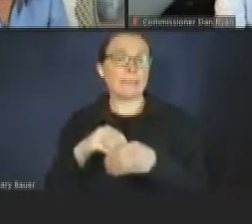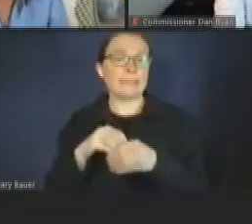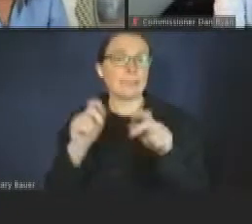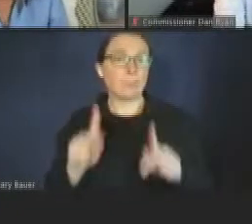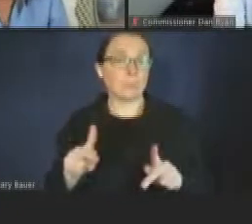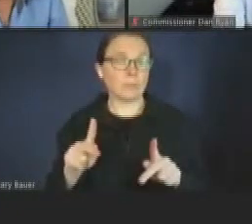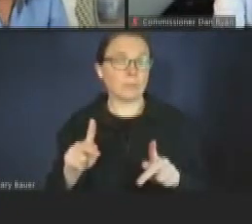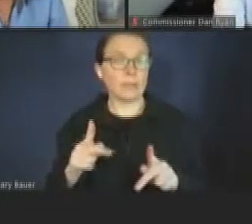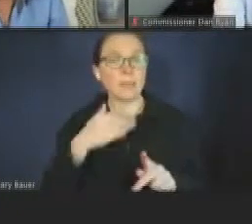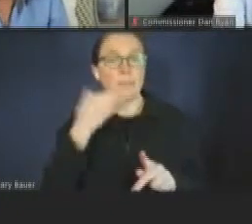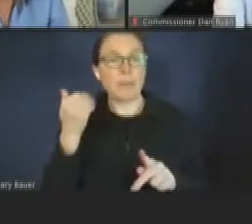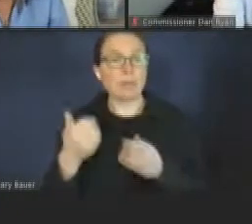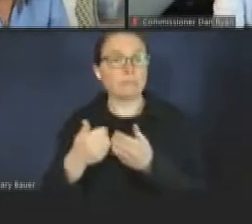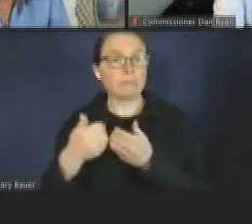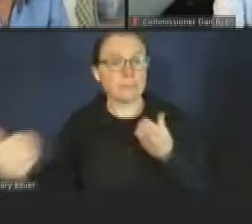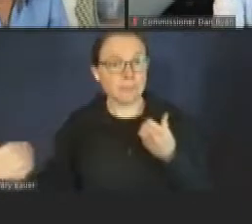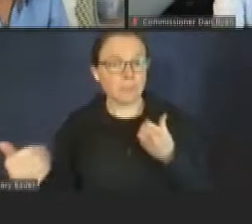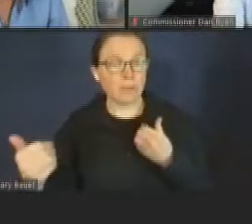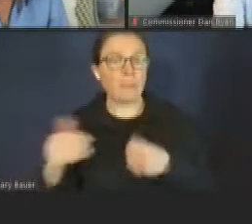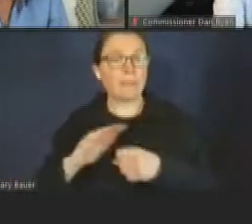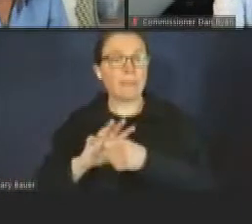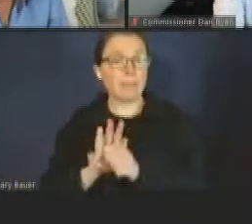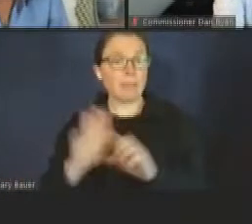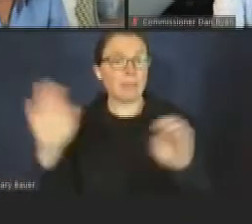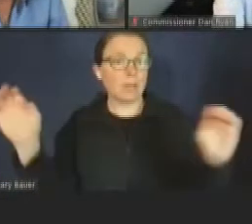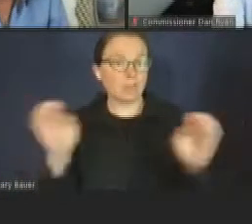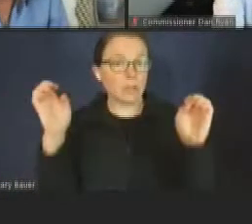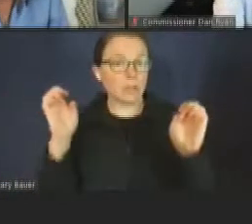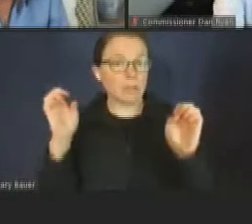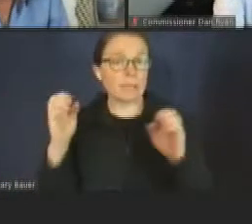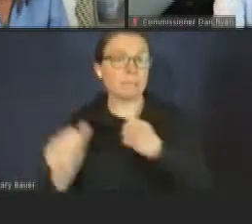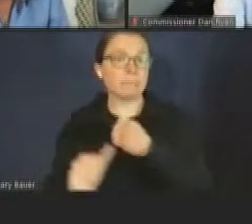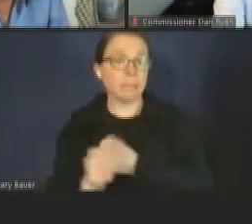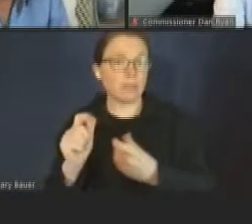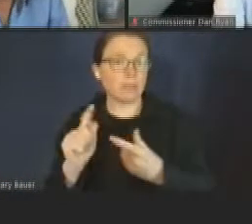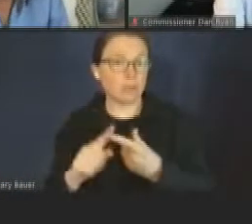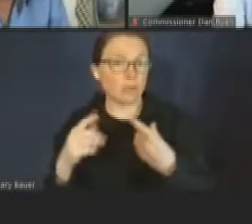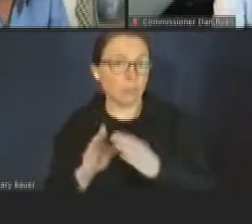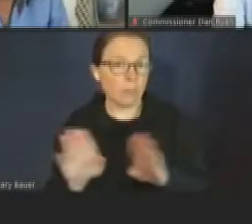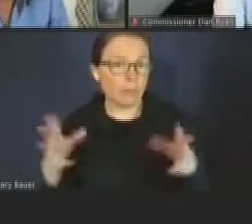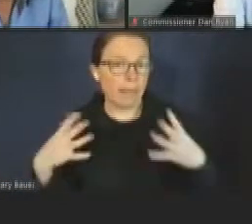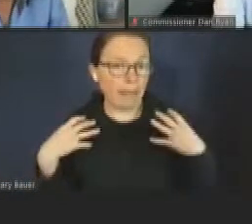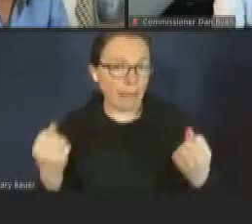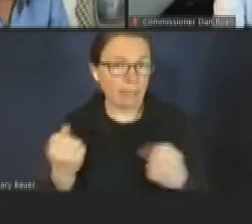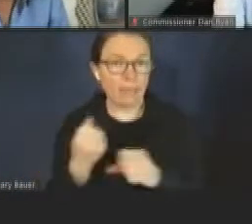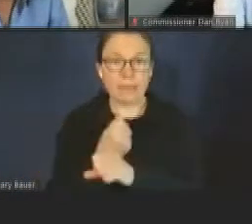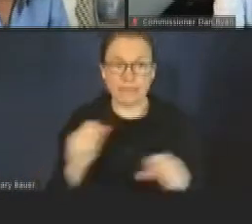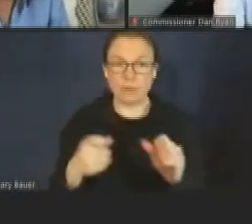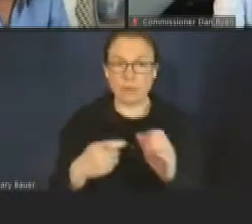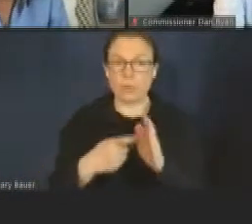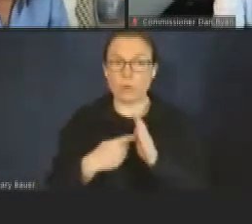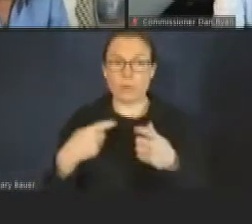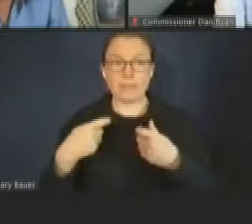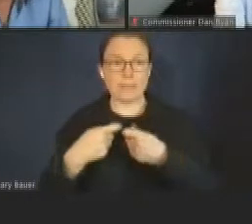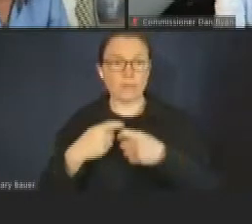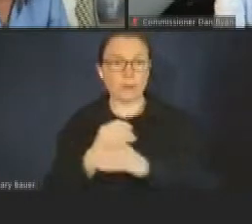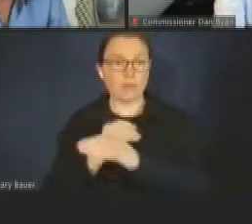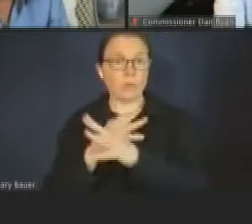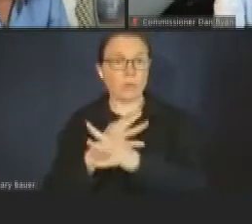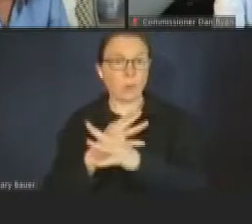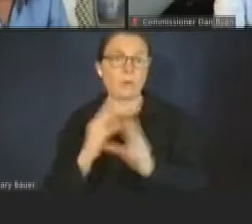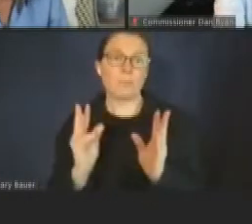The pandemic is an emergency that threatens the public health, safety, and welfare and requires us to meet remotely by electronic communications. So thank you all for